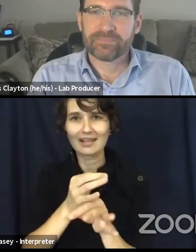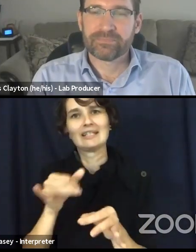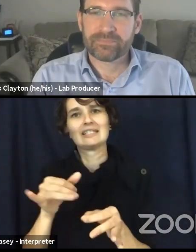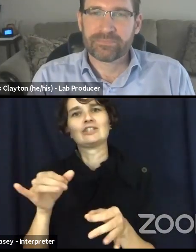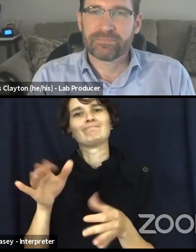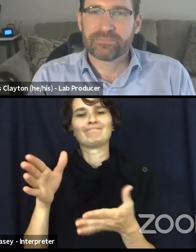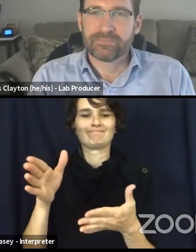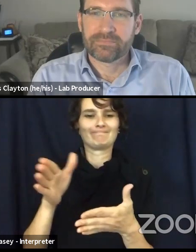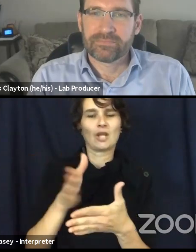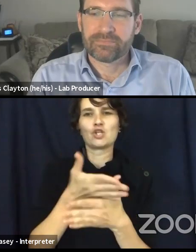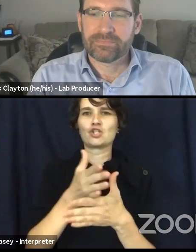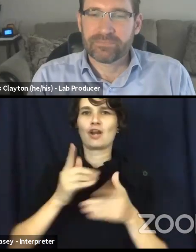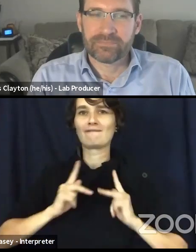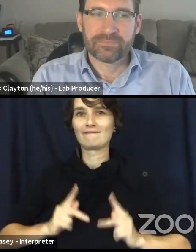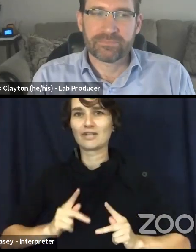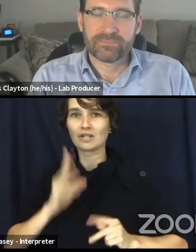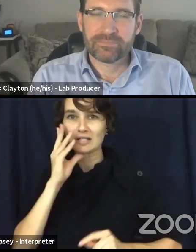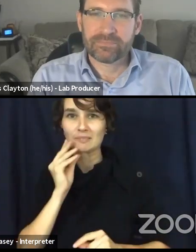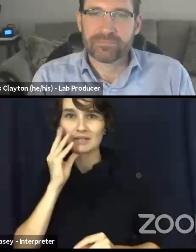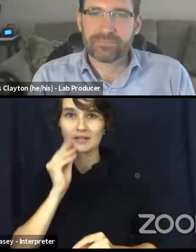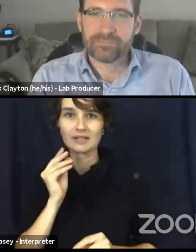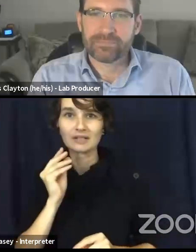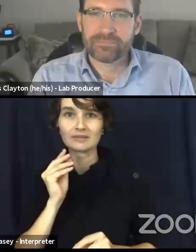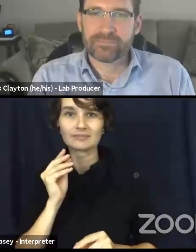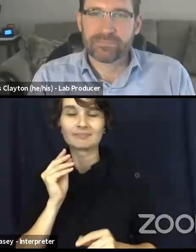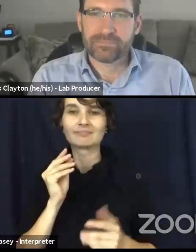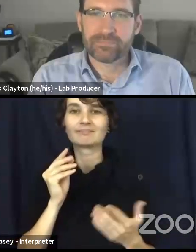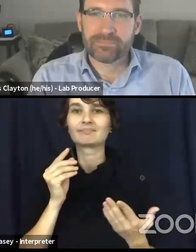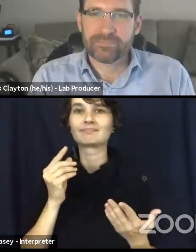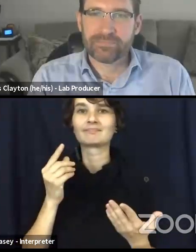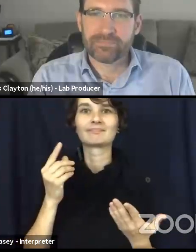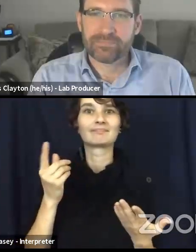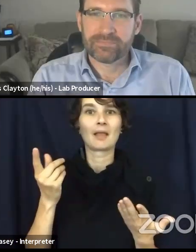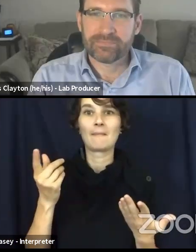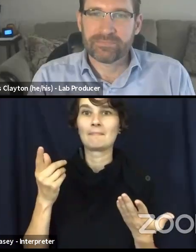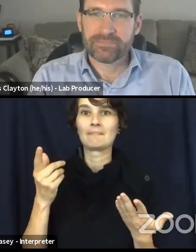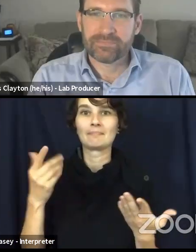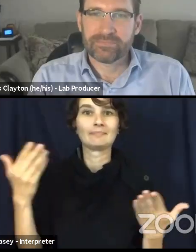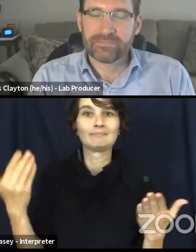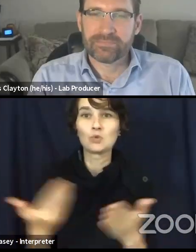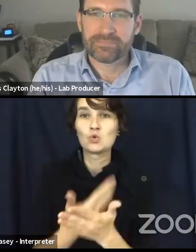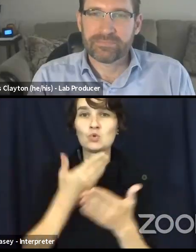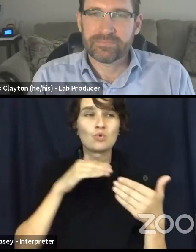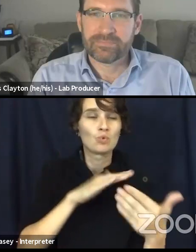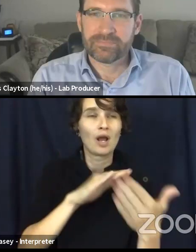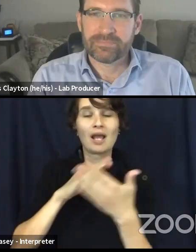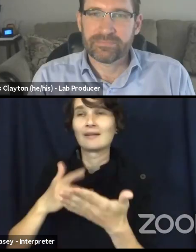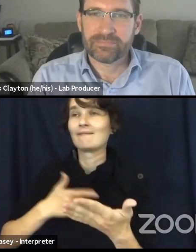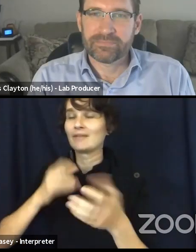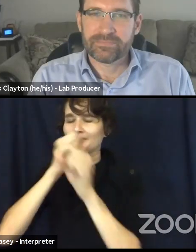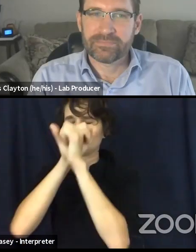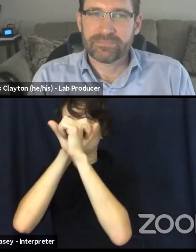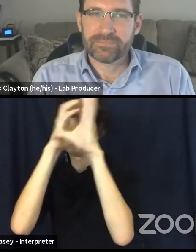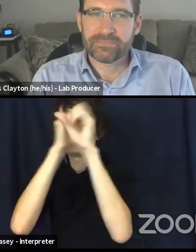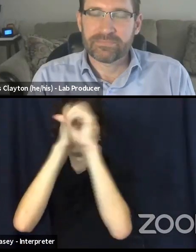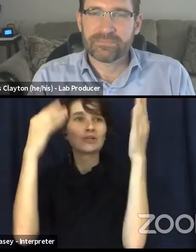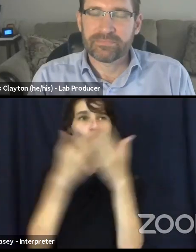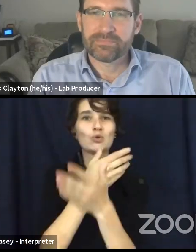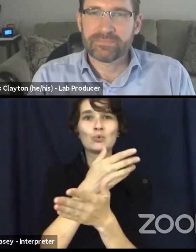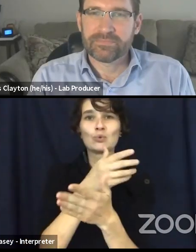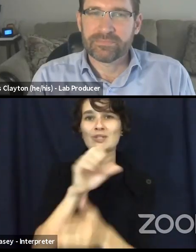experiences. And the next day, I'm so enamored with all these mind-blowing ways and metaphors and all these different spaces that come up